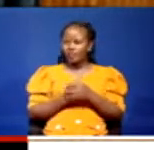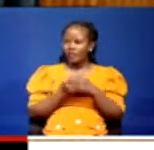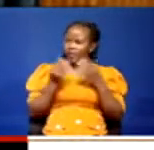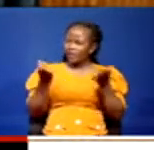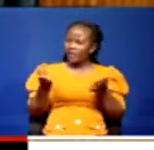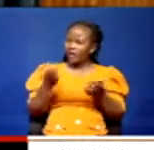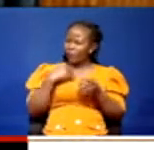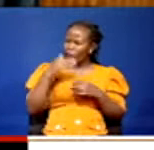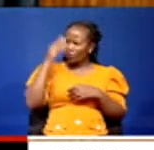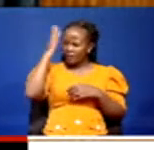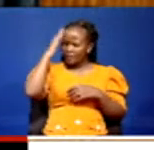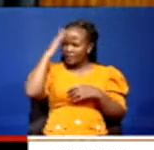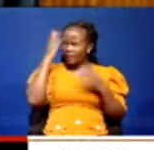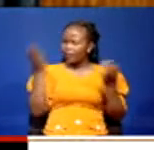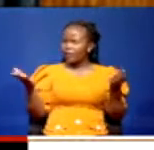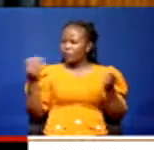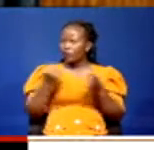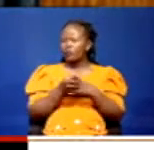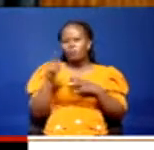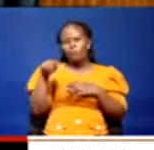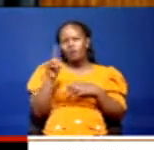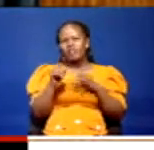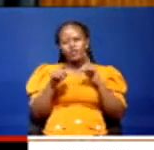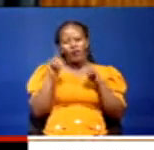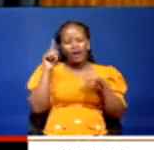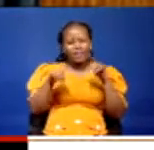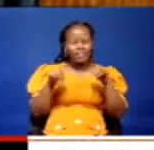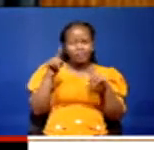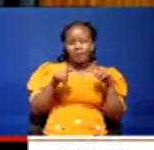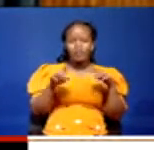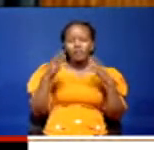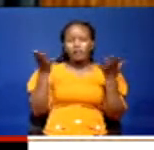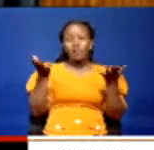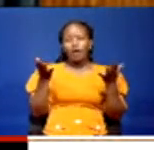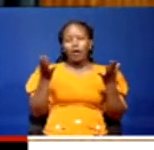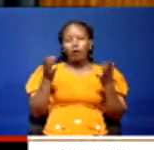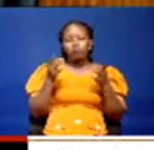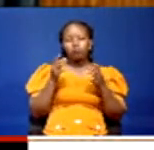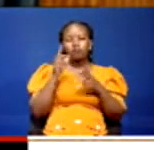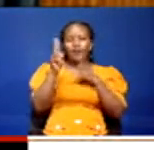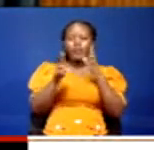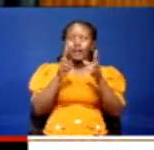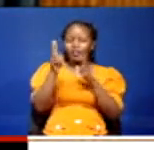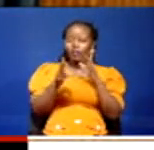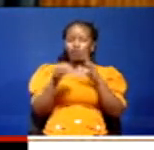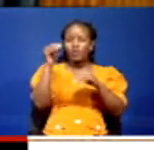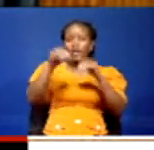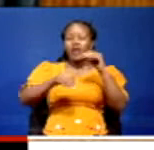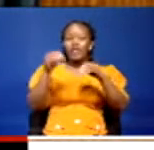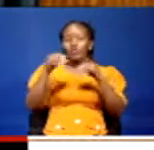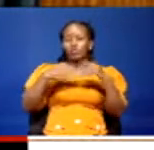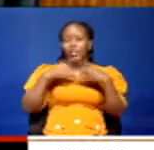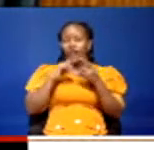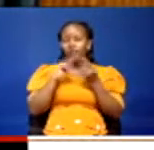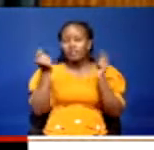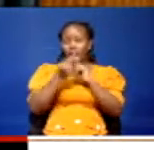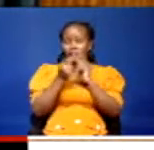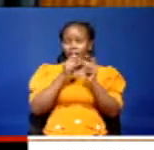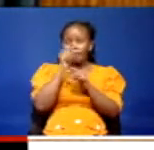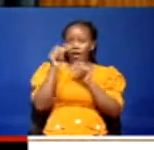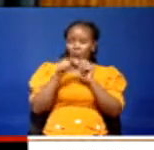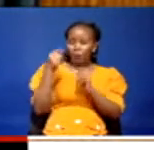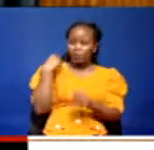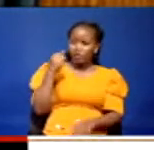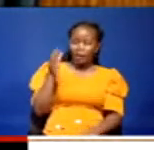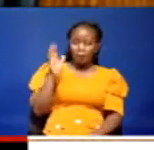know, in your assessment of how the ground has shifted in the 2022 general election when it comes to the number of women who are coming out to vie